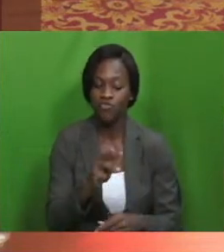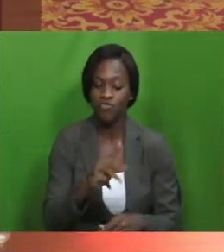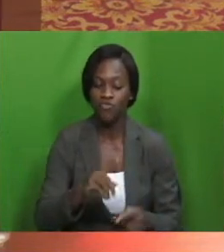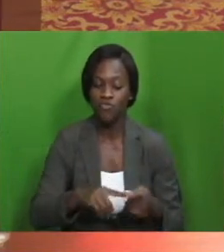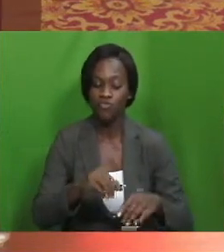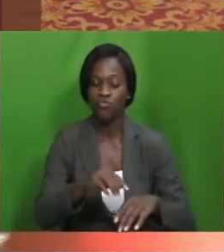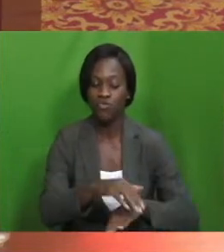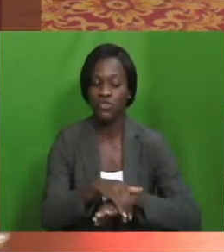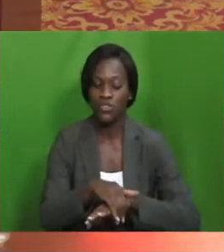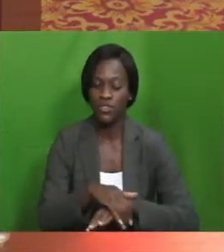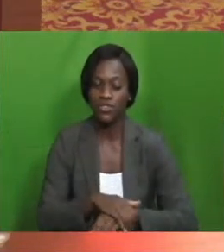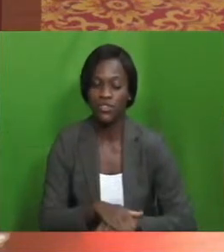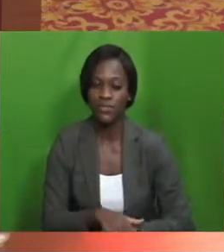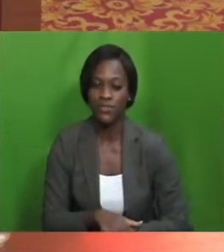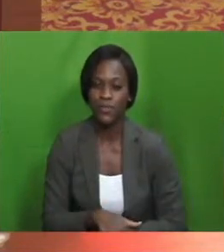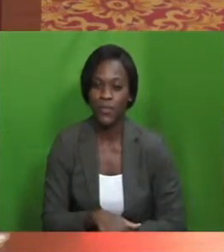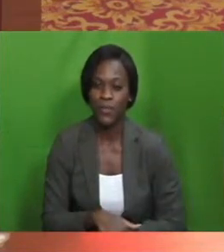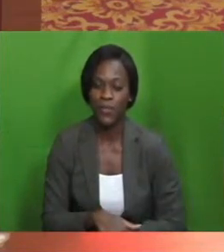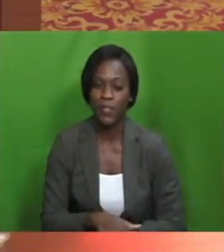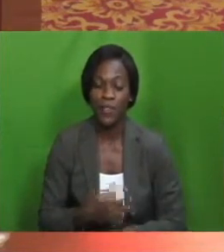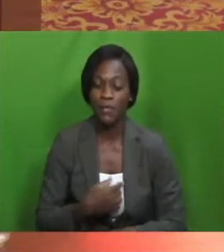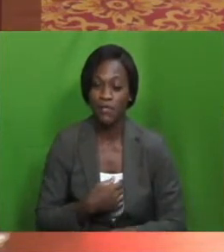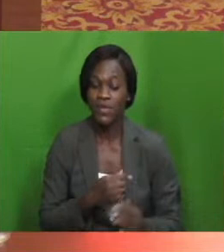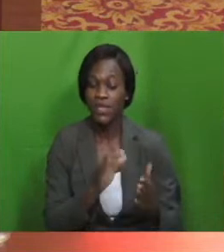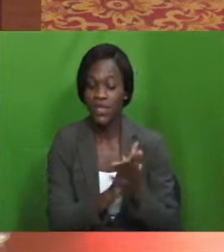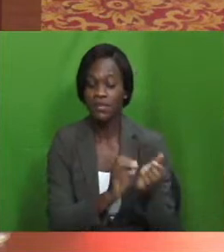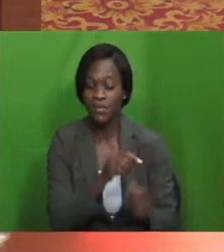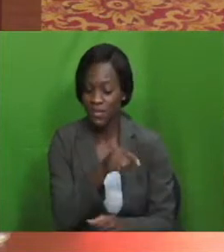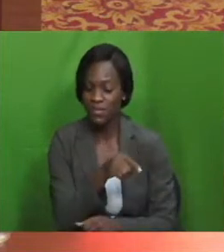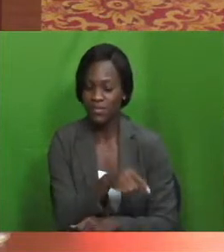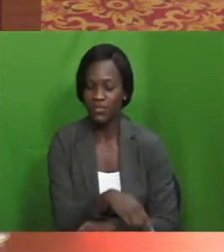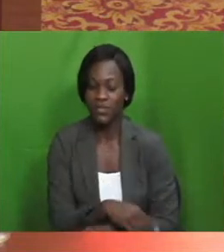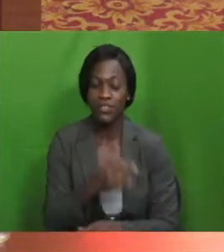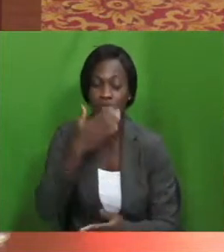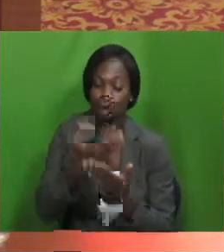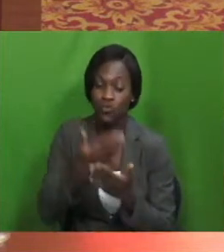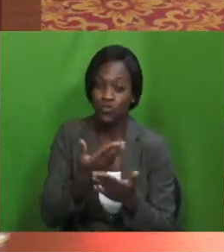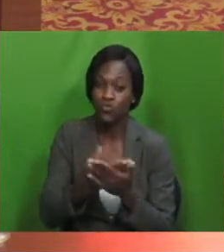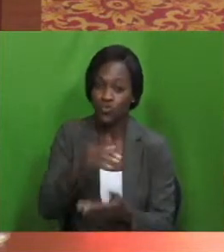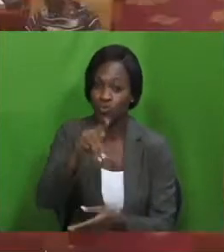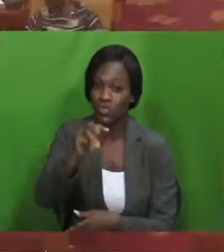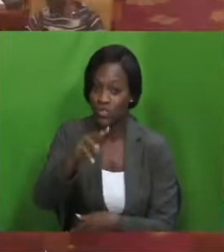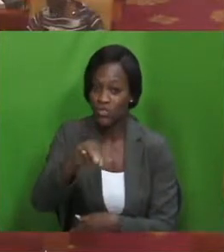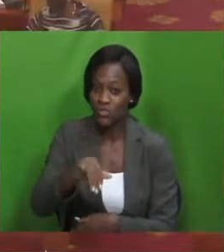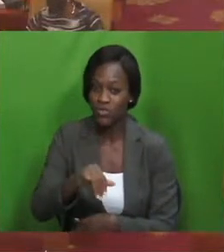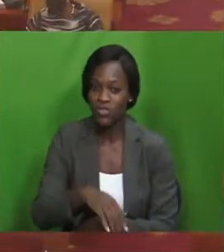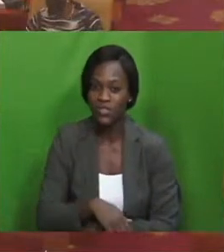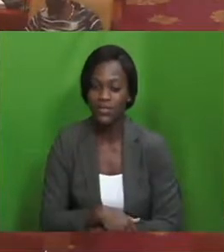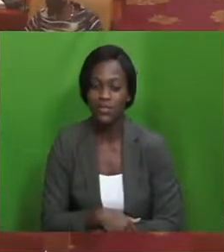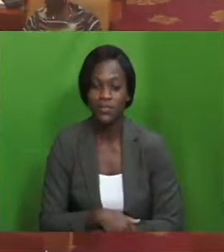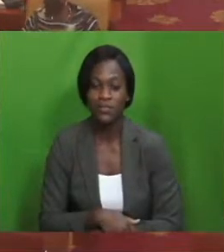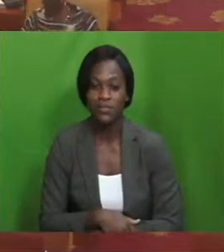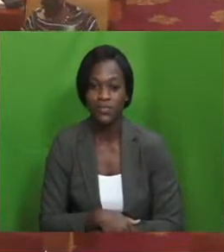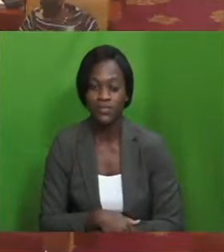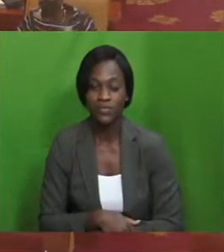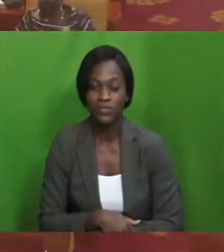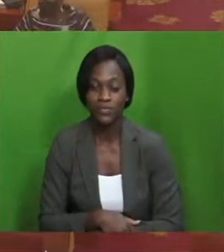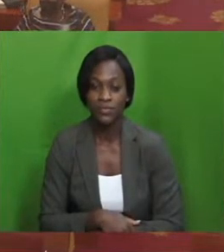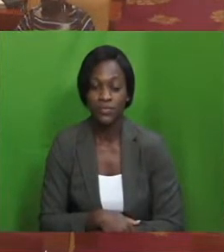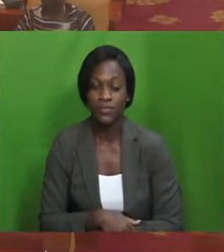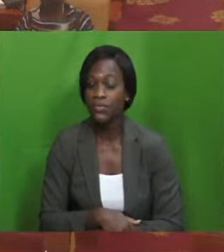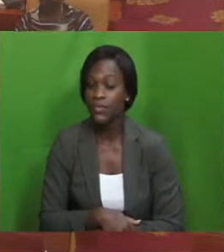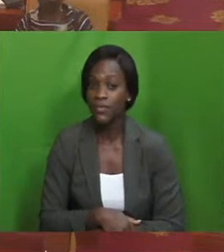will translate that to us. Our faith in him, his proficiency in tree. Mr. Speaker, the combined